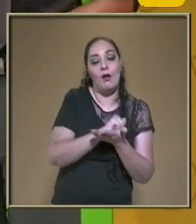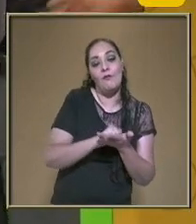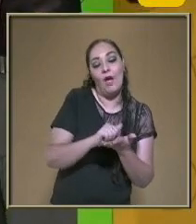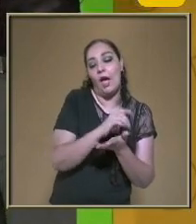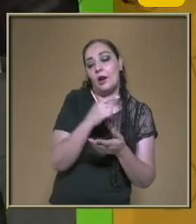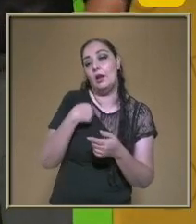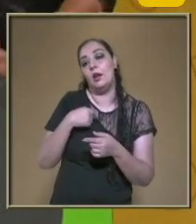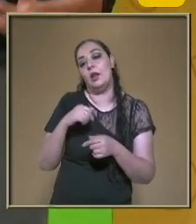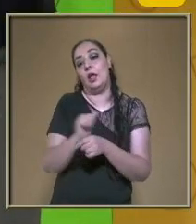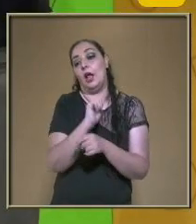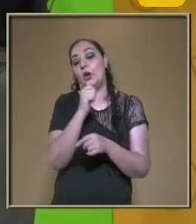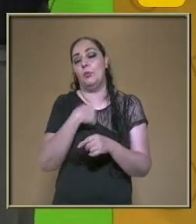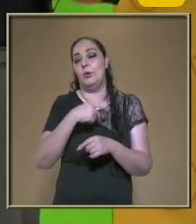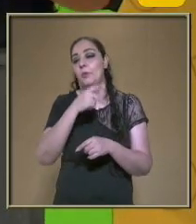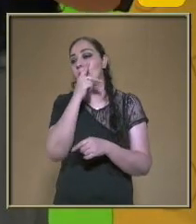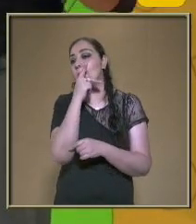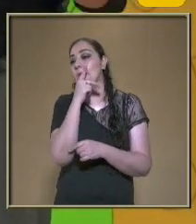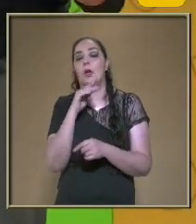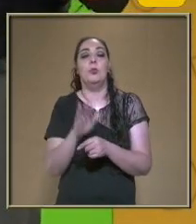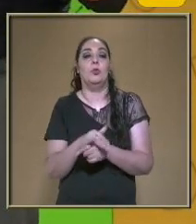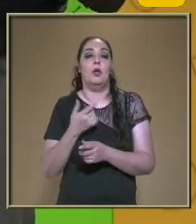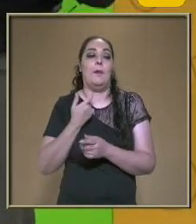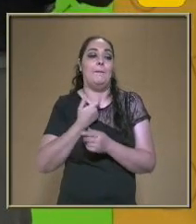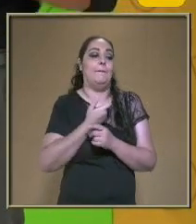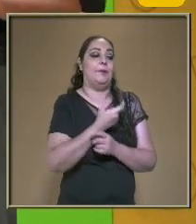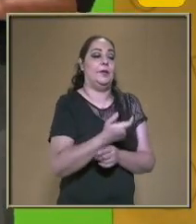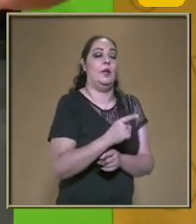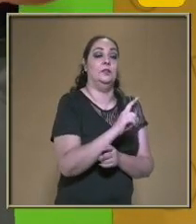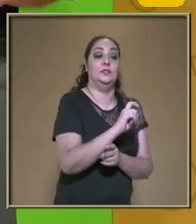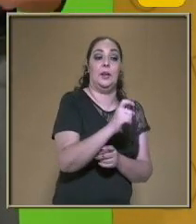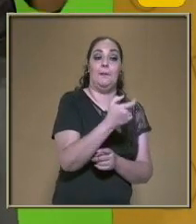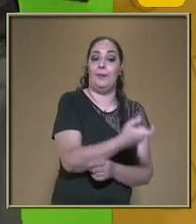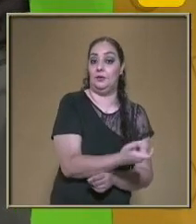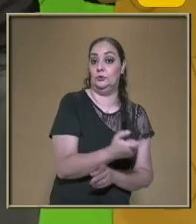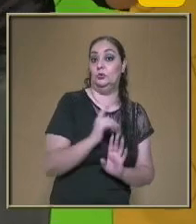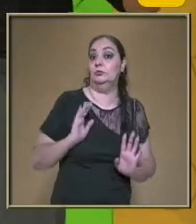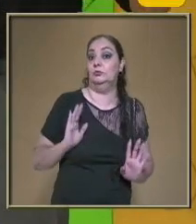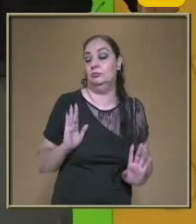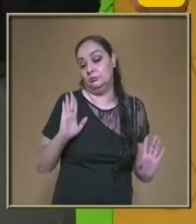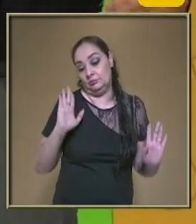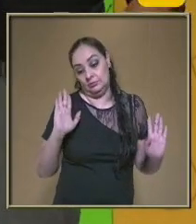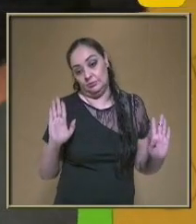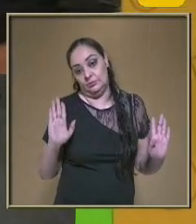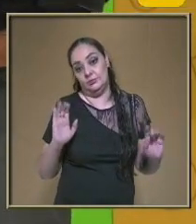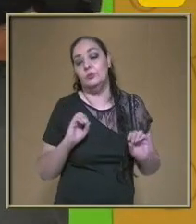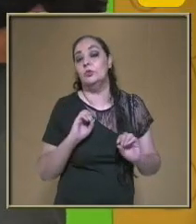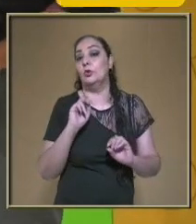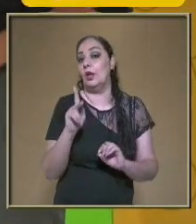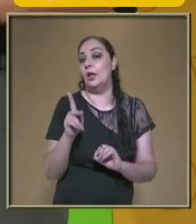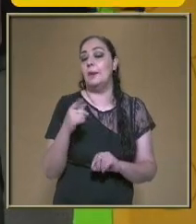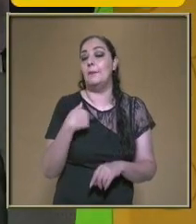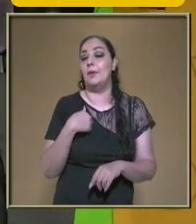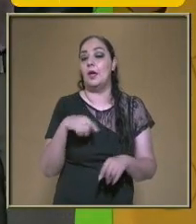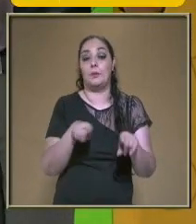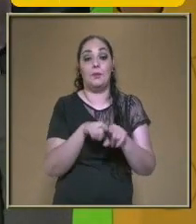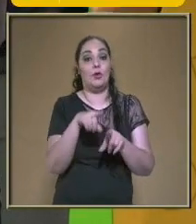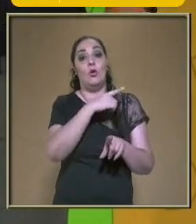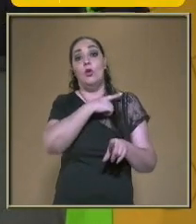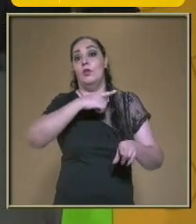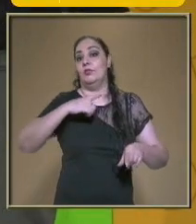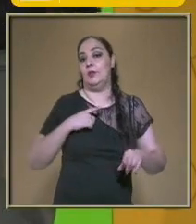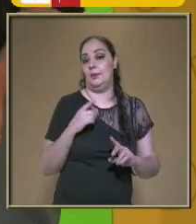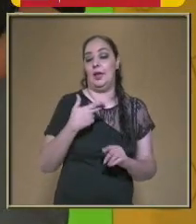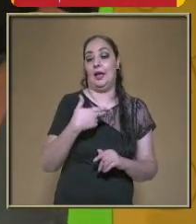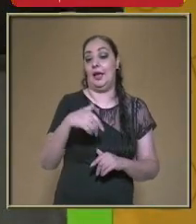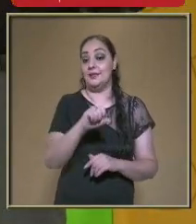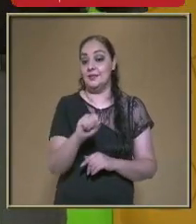Saturday because he receives 100 pesos, le paga 100 pesos por lavar el carro, okay? So it's an obligation.